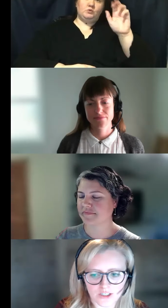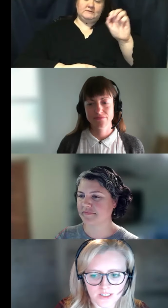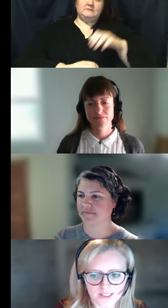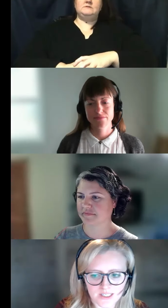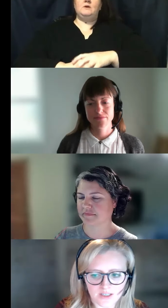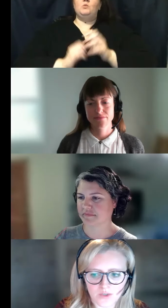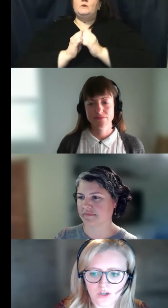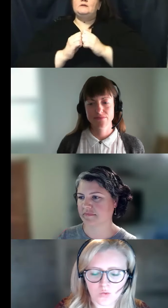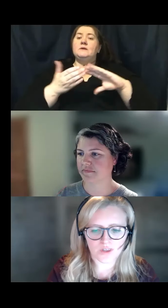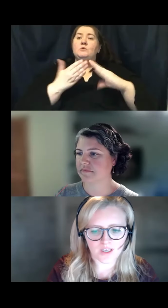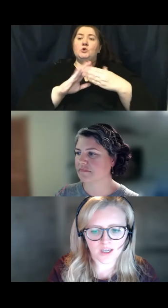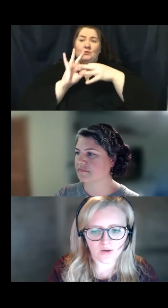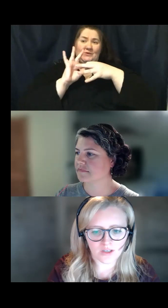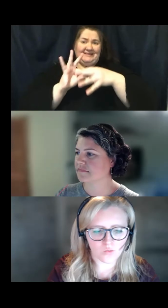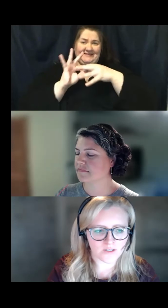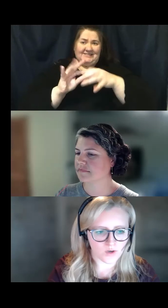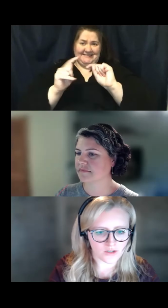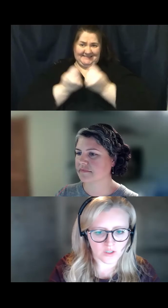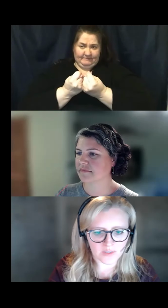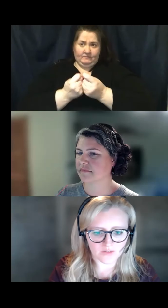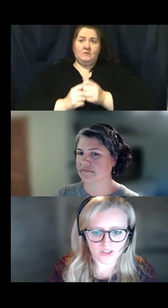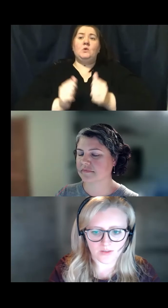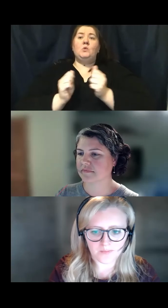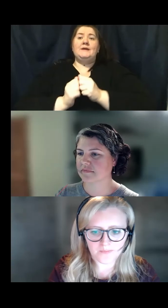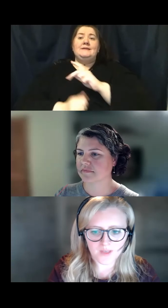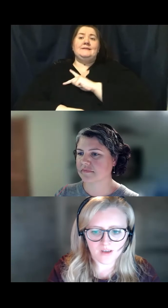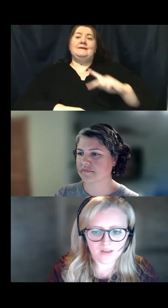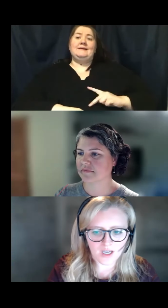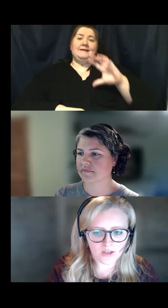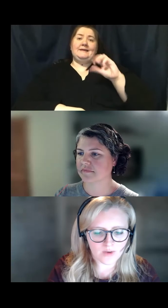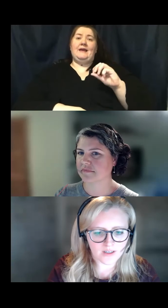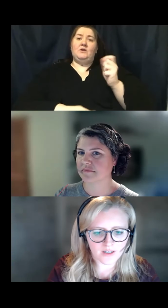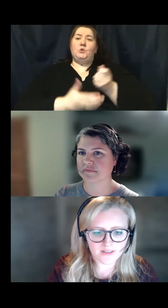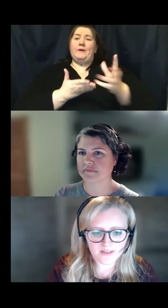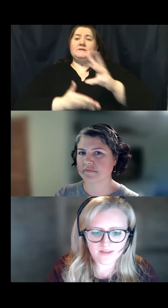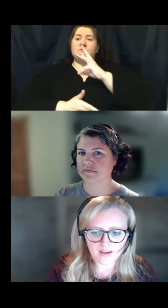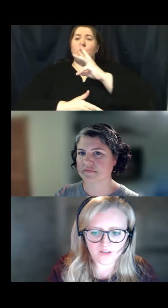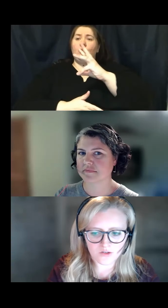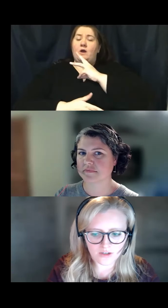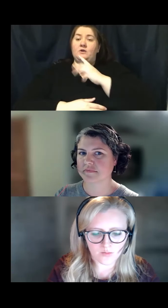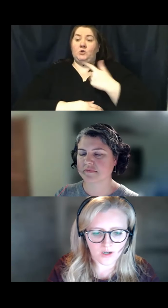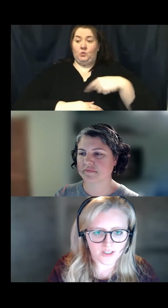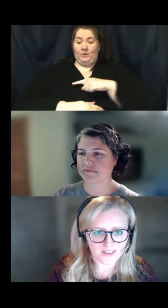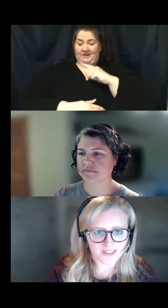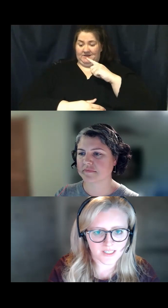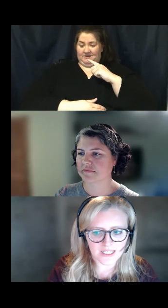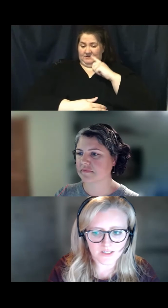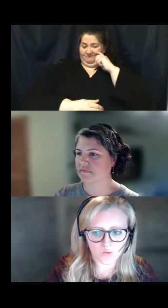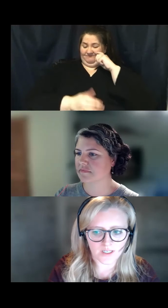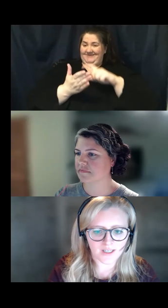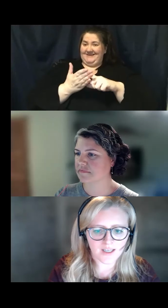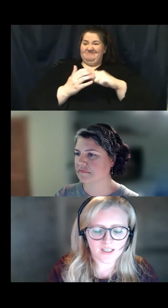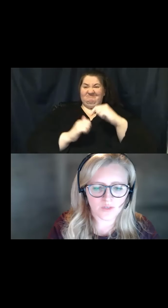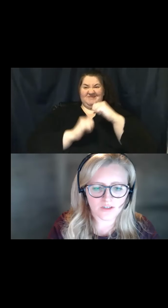Community Relations team with King County Wastewater Treatment Division. The county recognizes that construction projects like